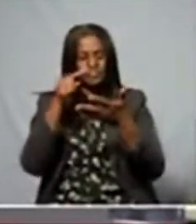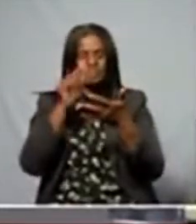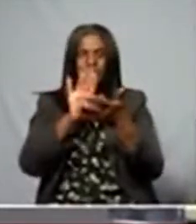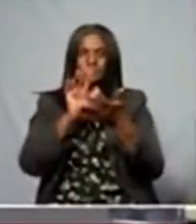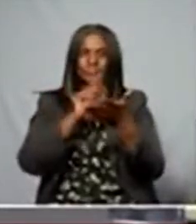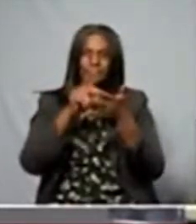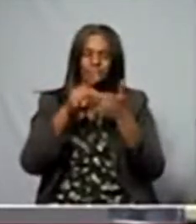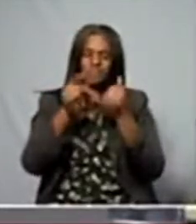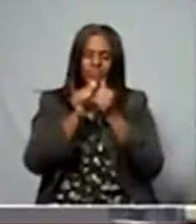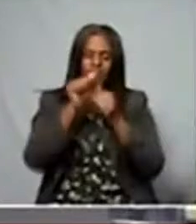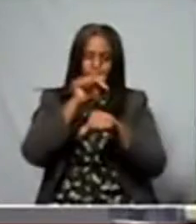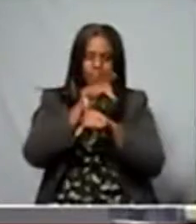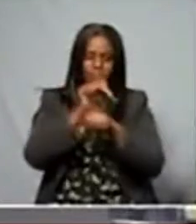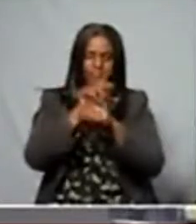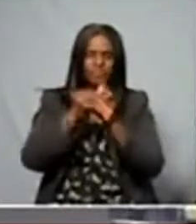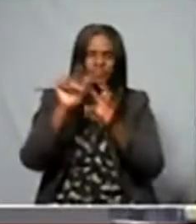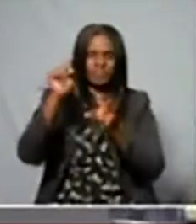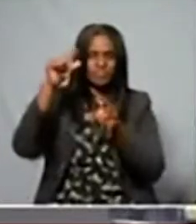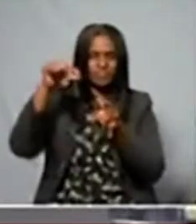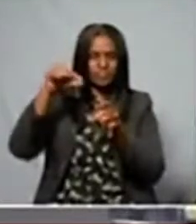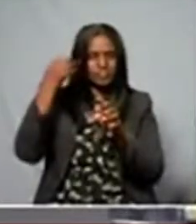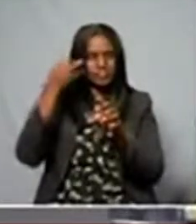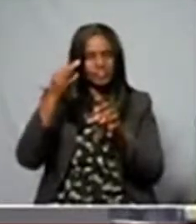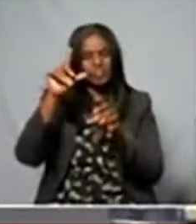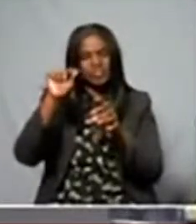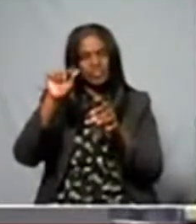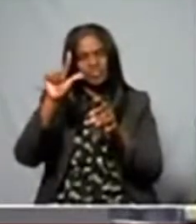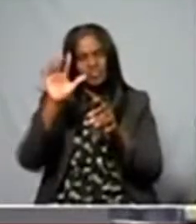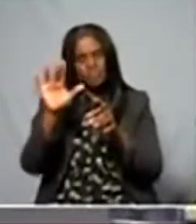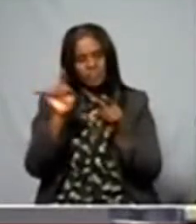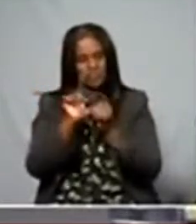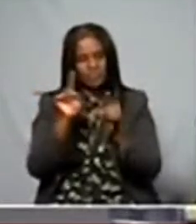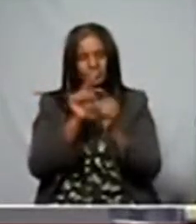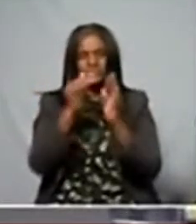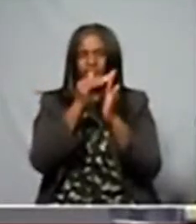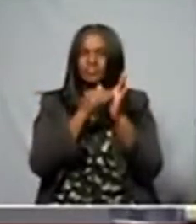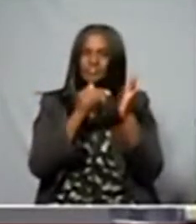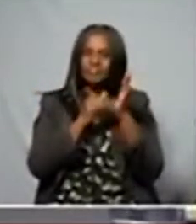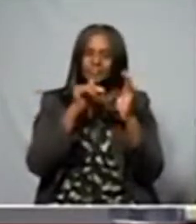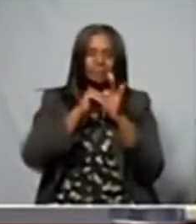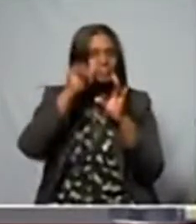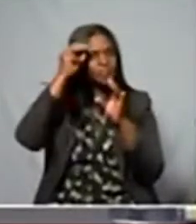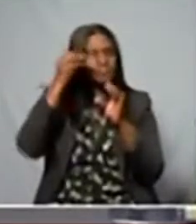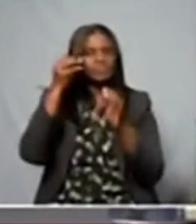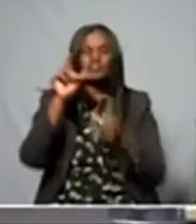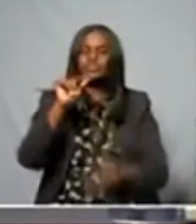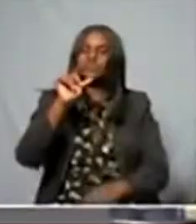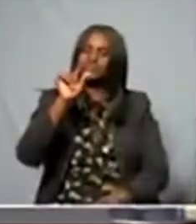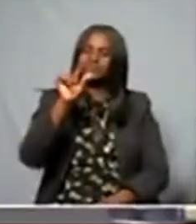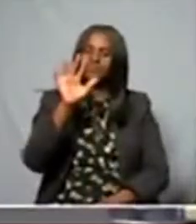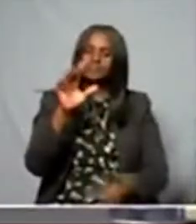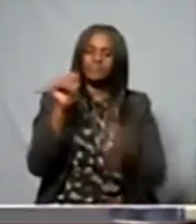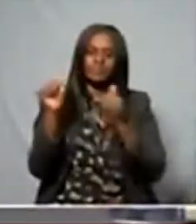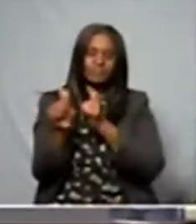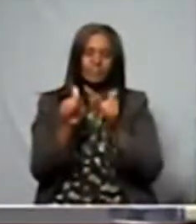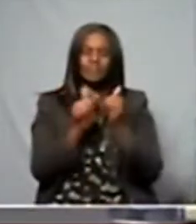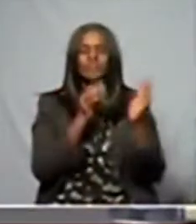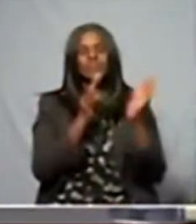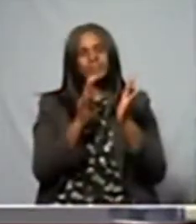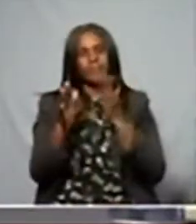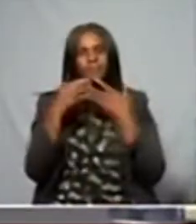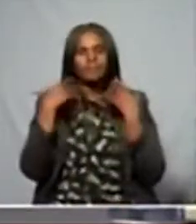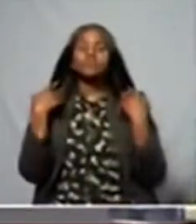programs and projects in the first quarter of 2025 as outlined in the Ministry's 2025 Action Plan.